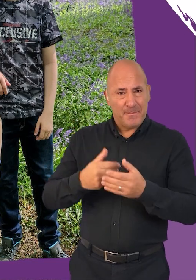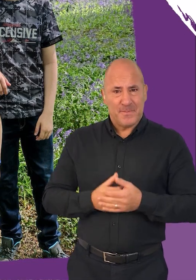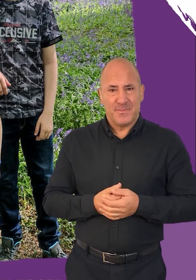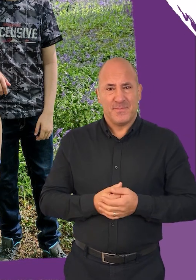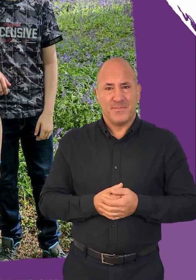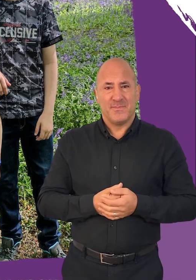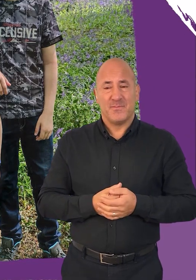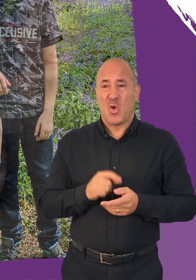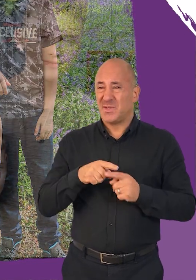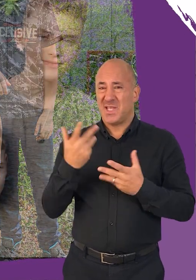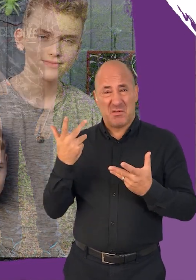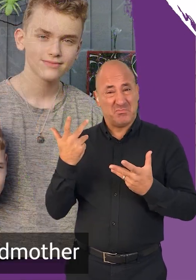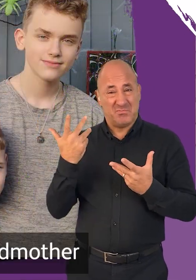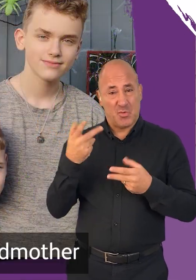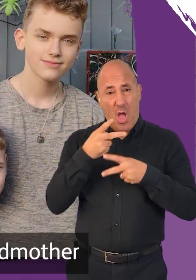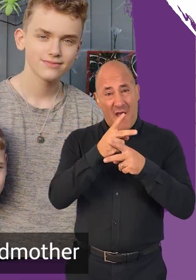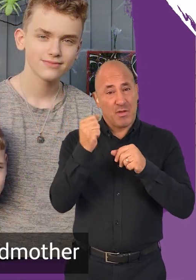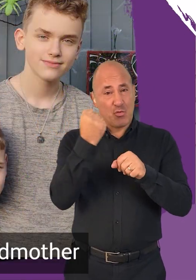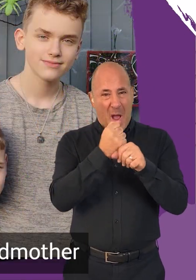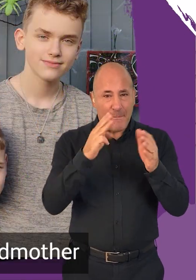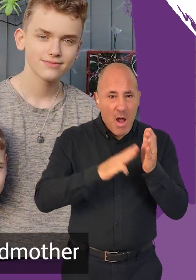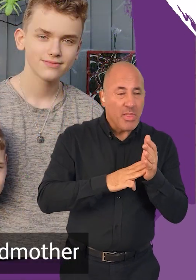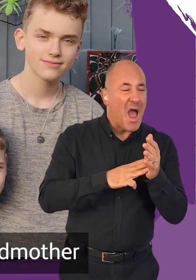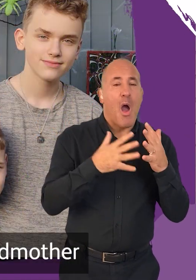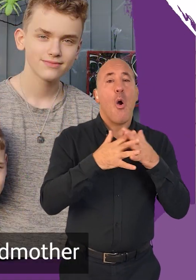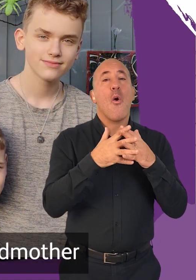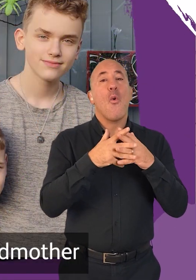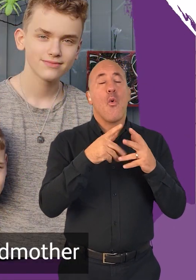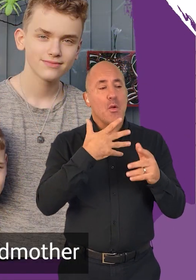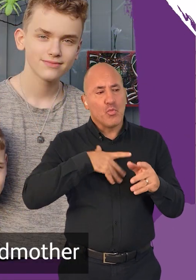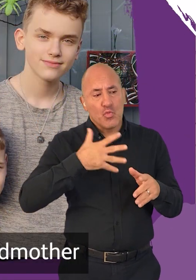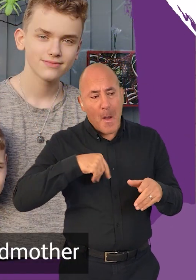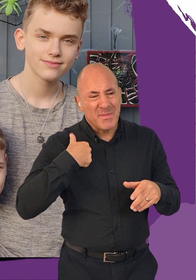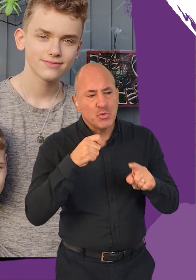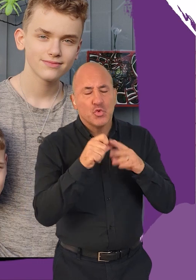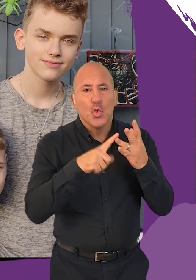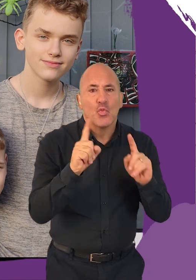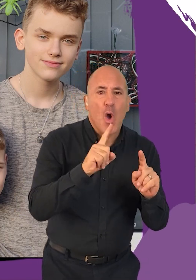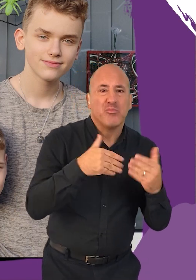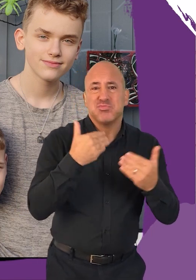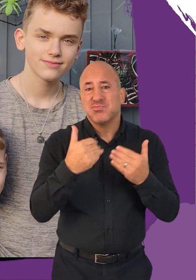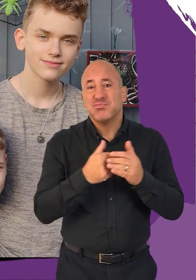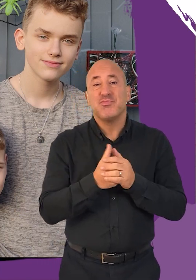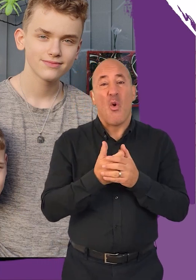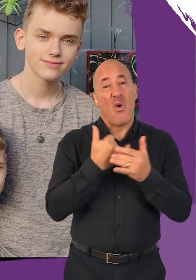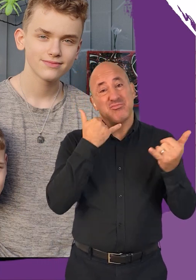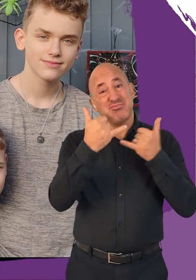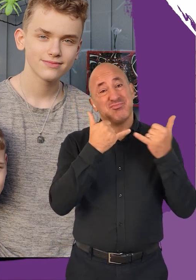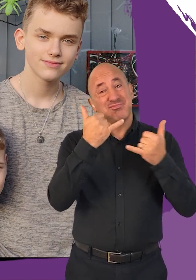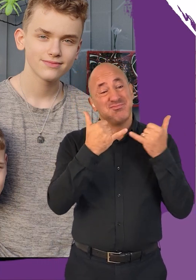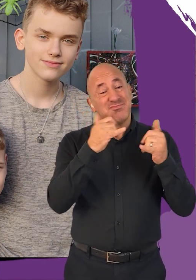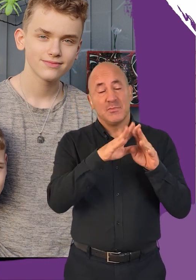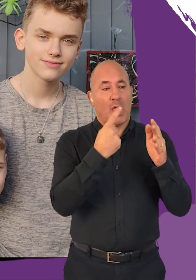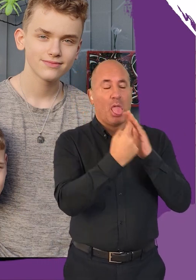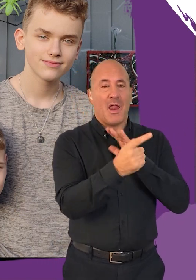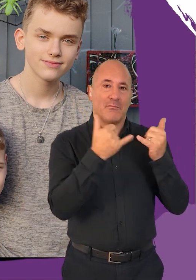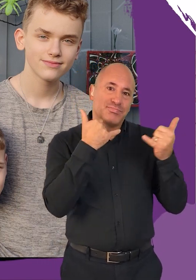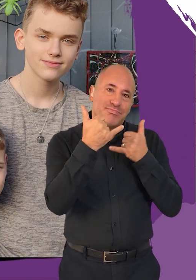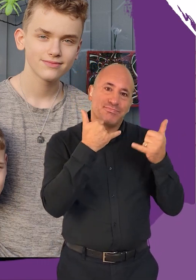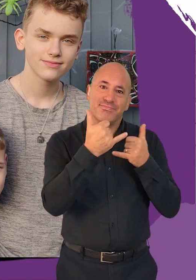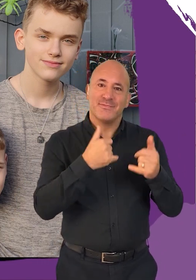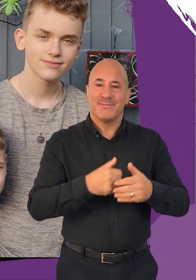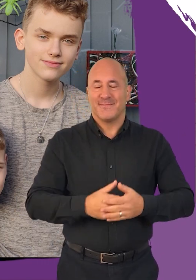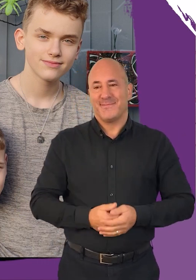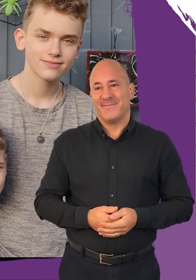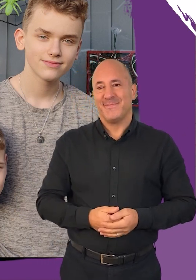well as helping at home. Cameron also gives time to care for his grandmother by doing jobs for her and chatting to her on the phone so she